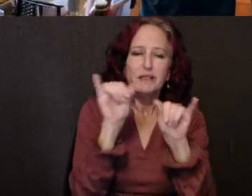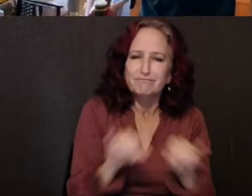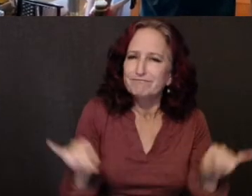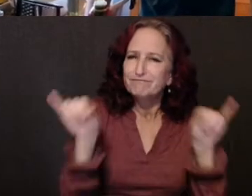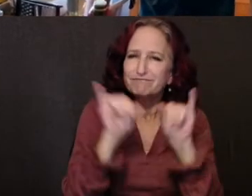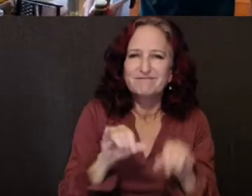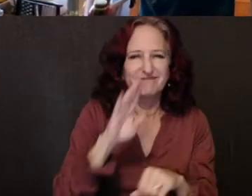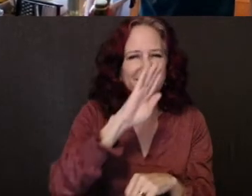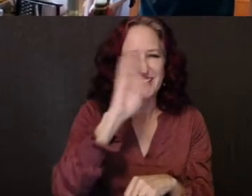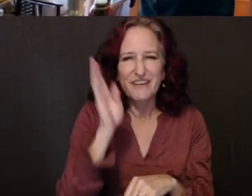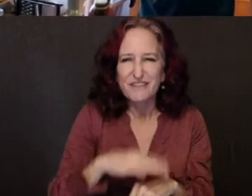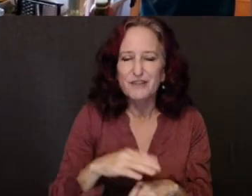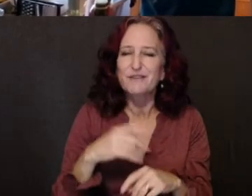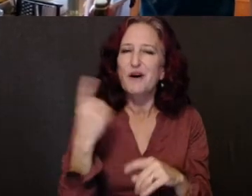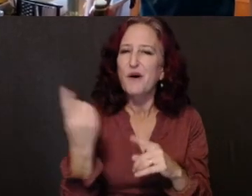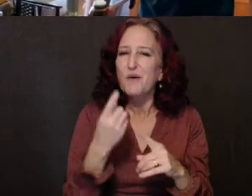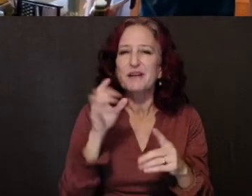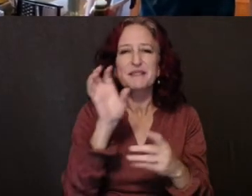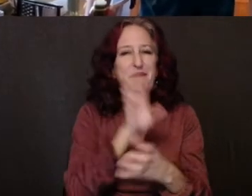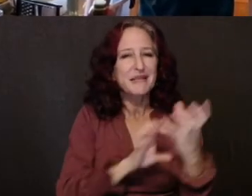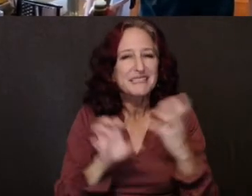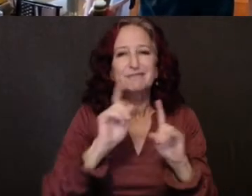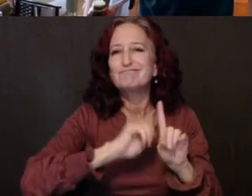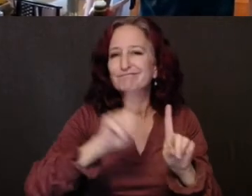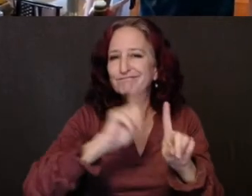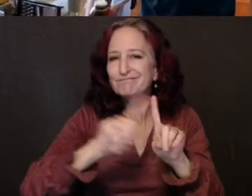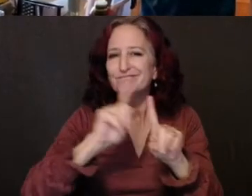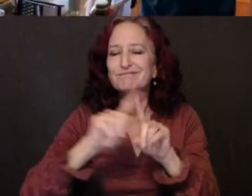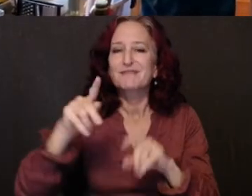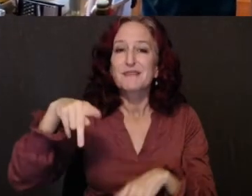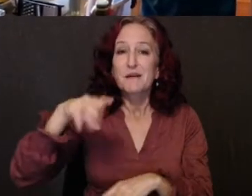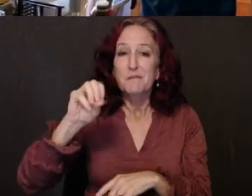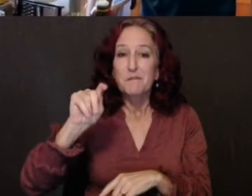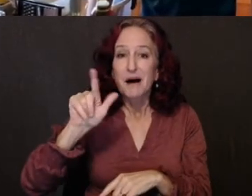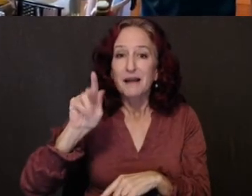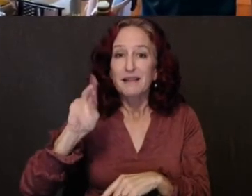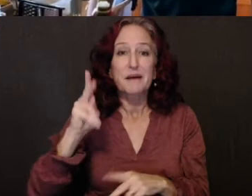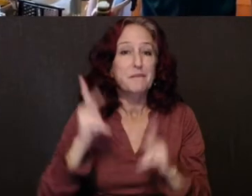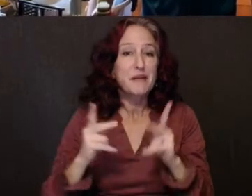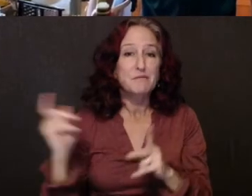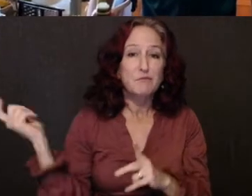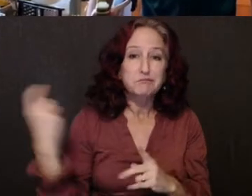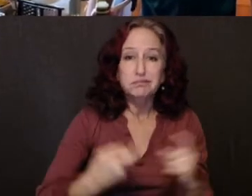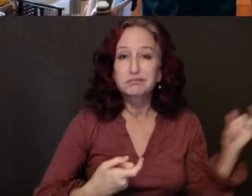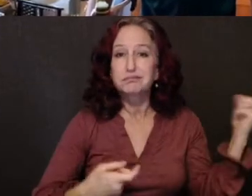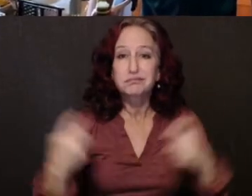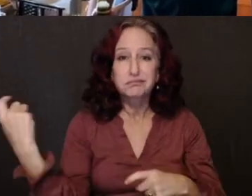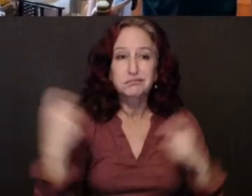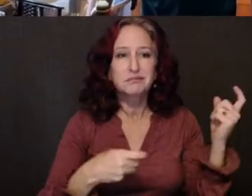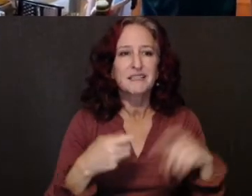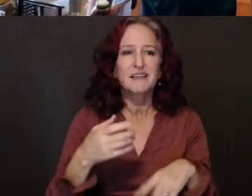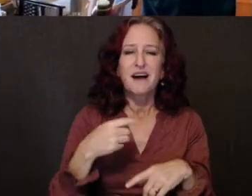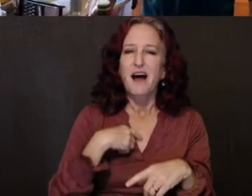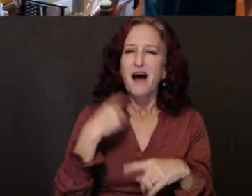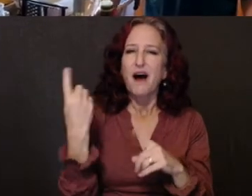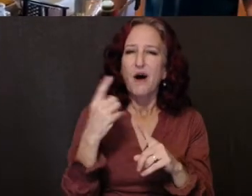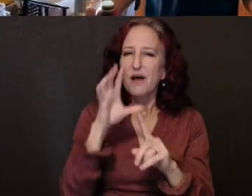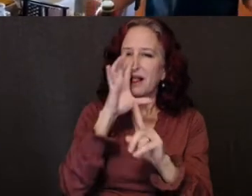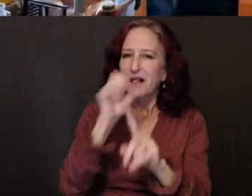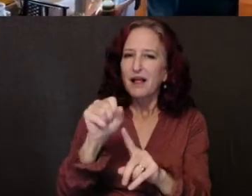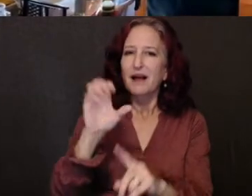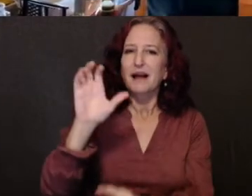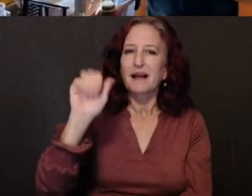And so there was no like one set of things that we would eat at the holidays. It'd be sort of a mishmash. We'd